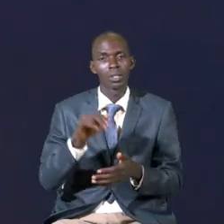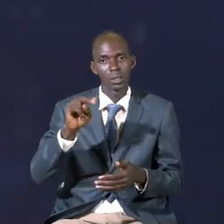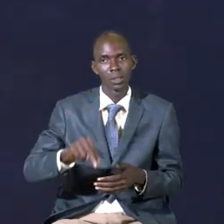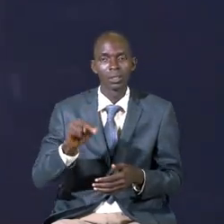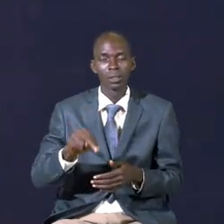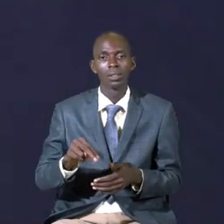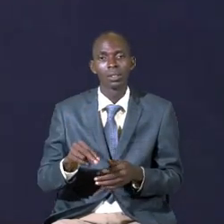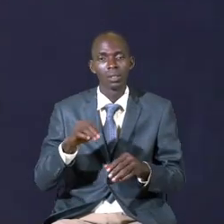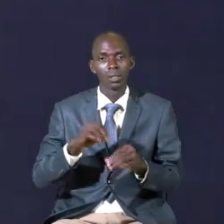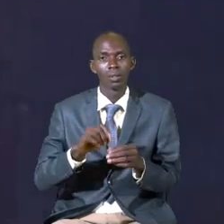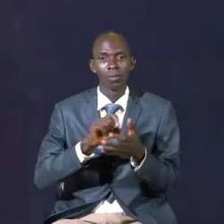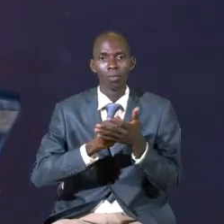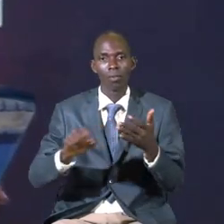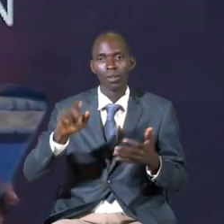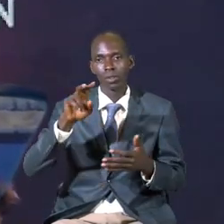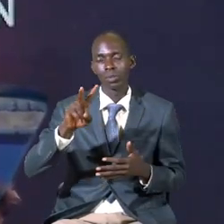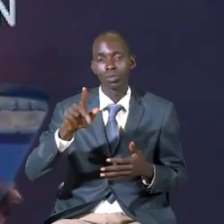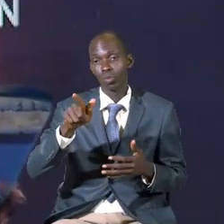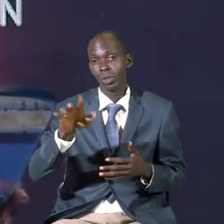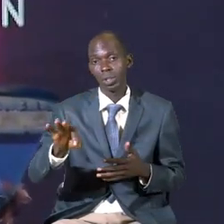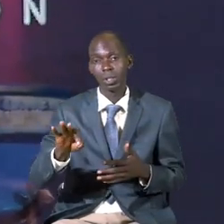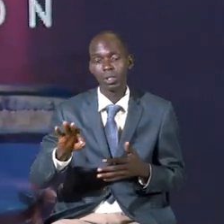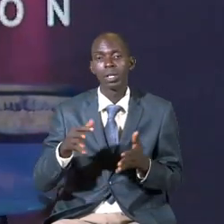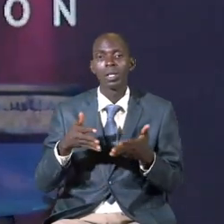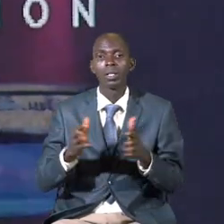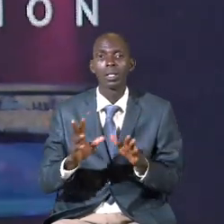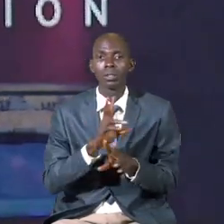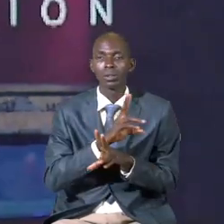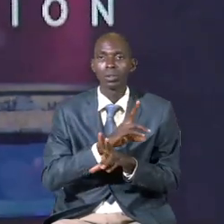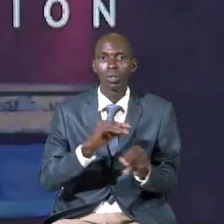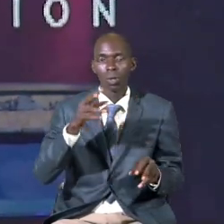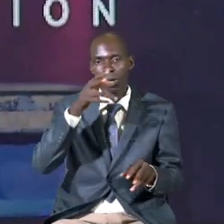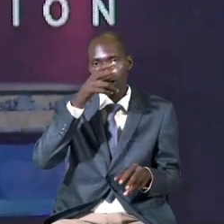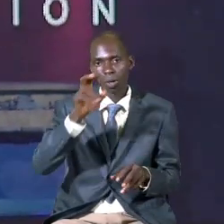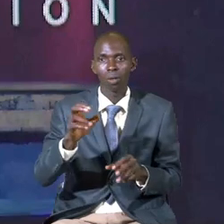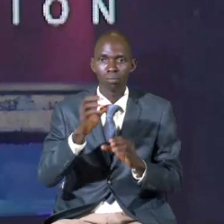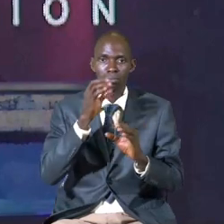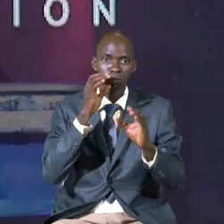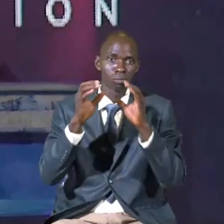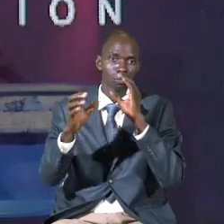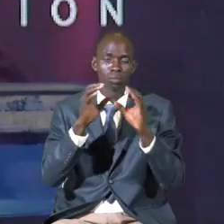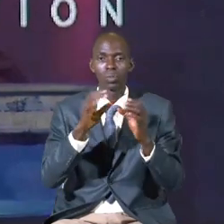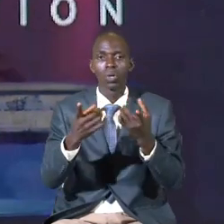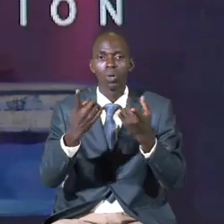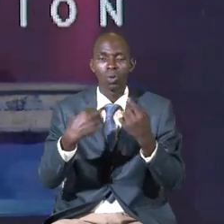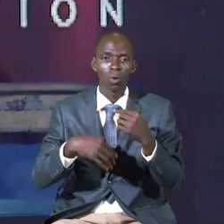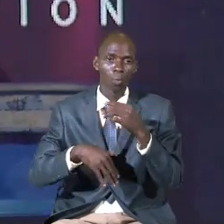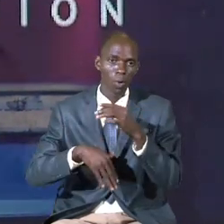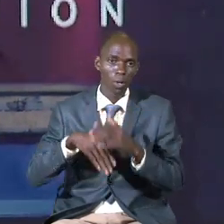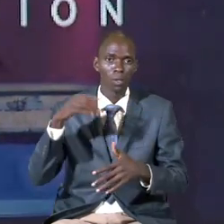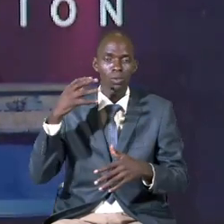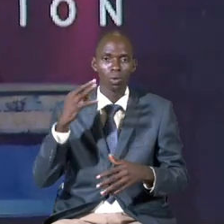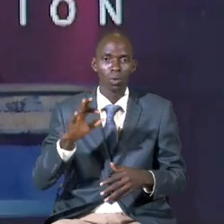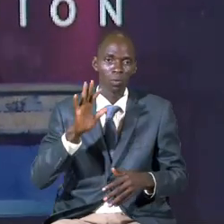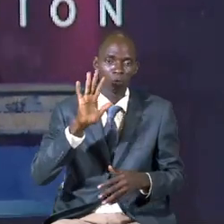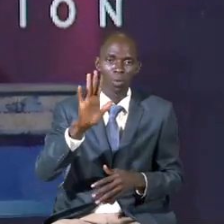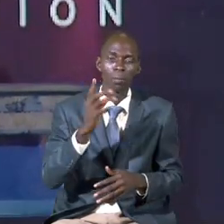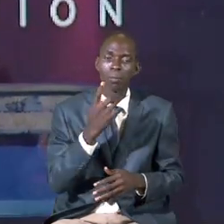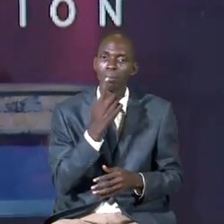29 he said let no corrupt communication proceed out of your